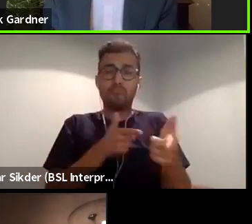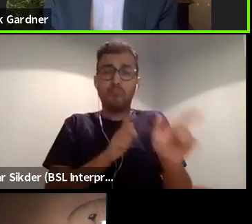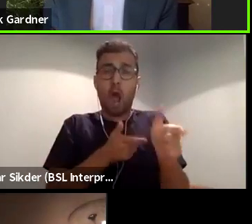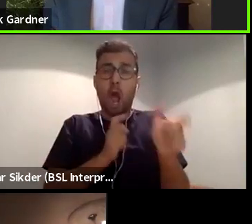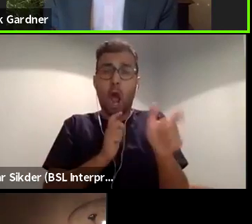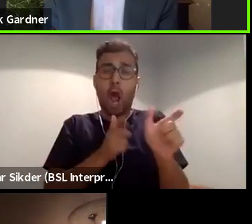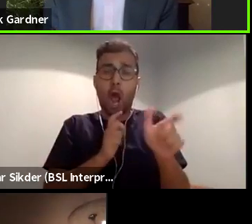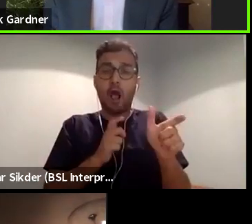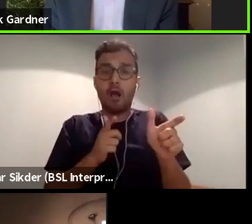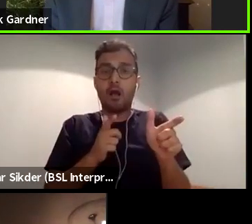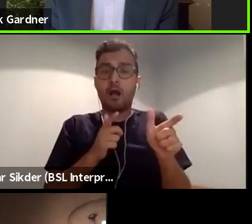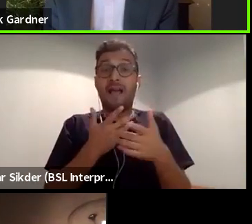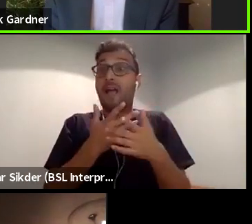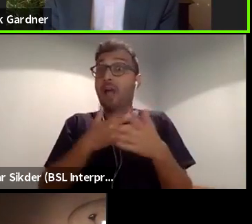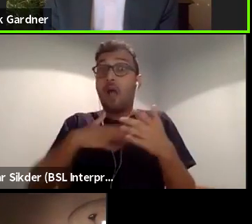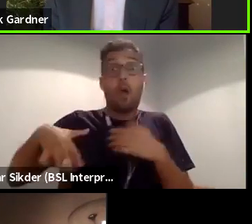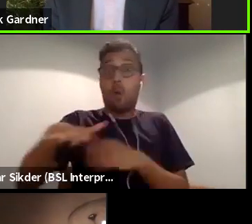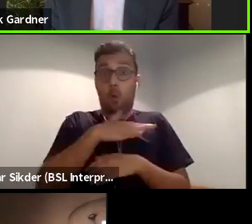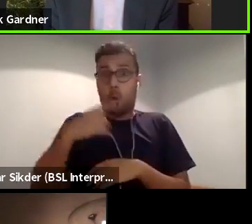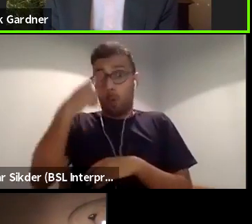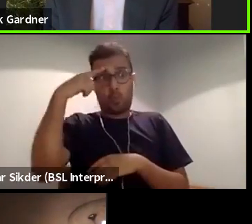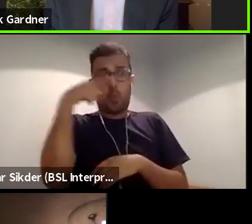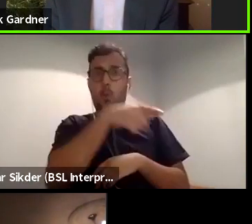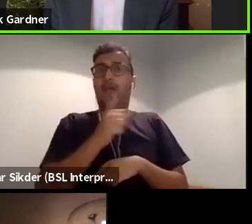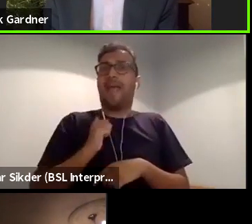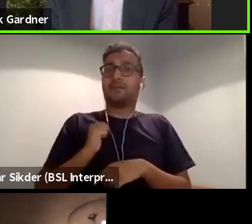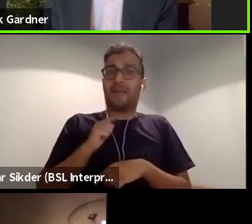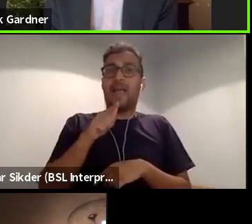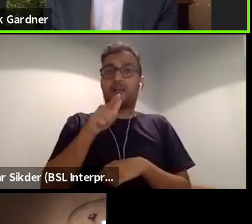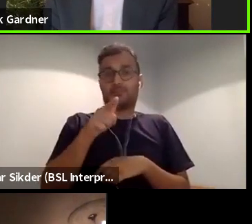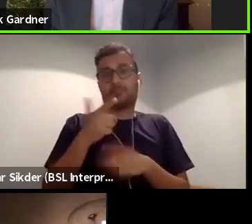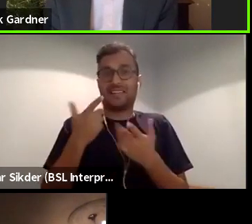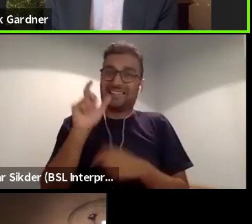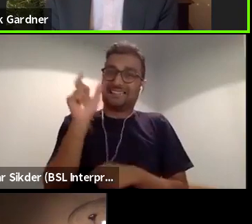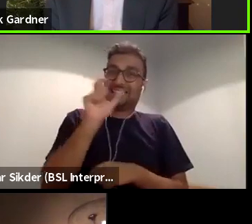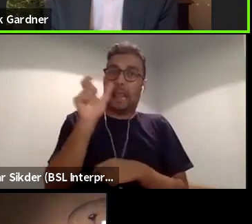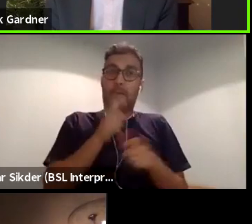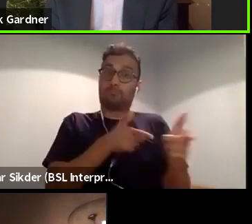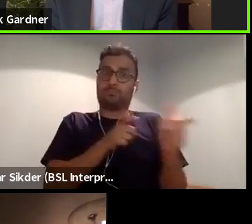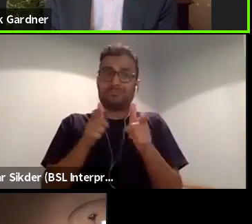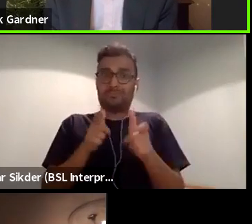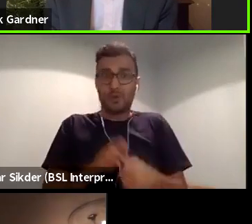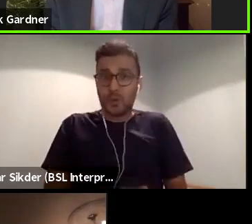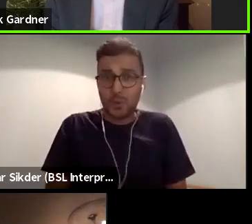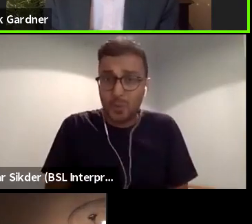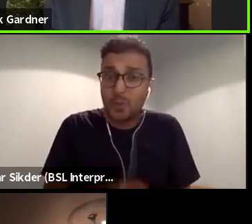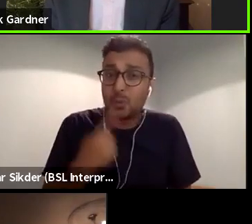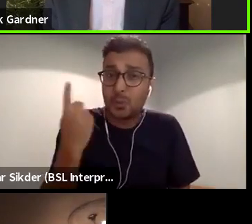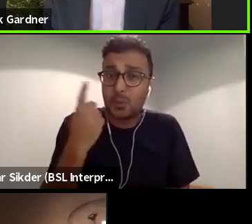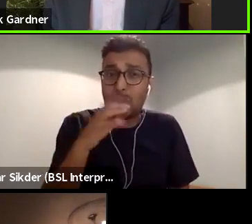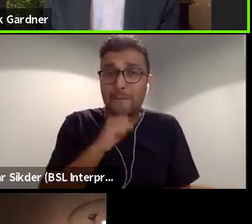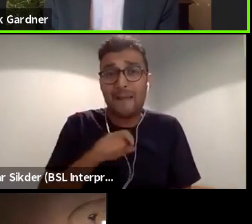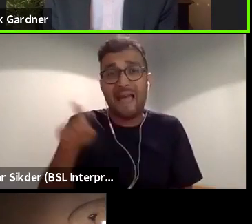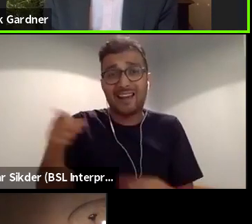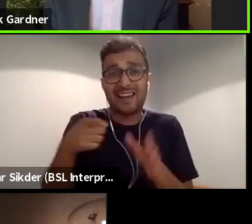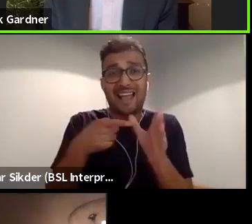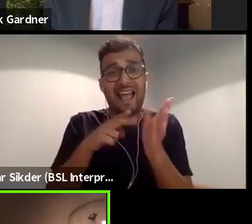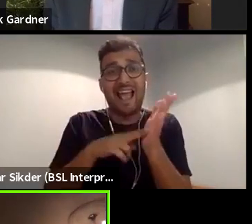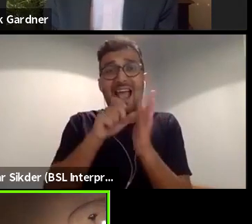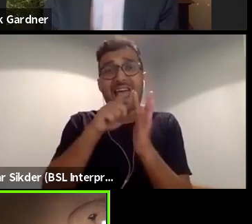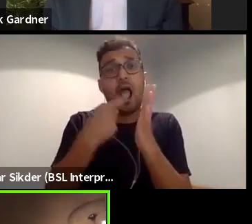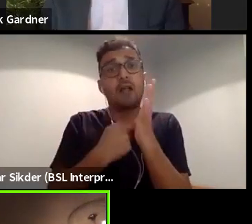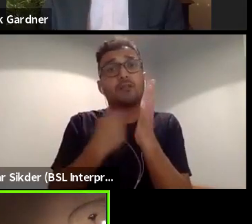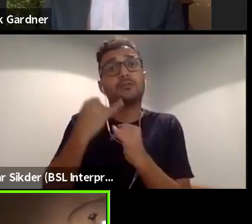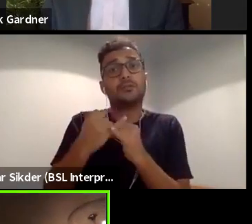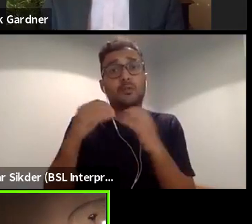this was probably going to be a jihadist attack. And it wasn't. It was Anders Breivik, a far-right extremist, a terrorist.